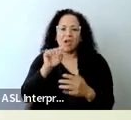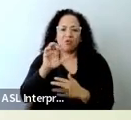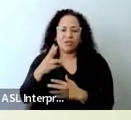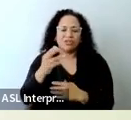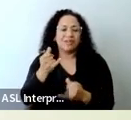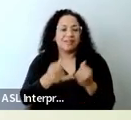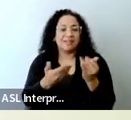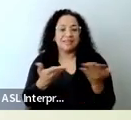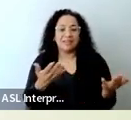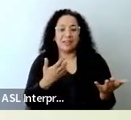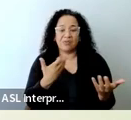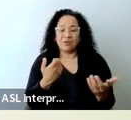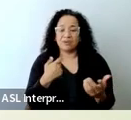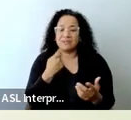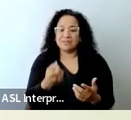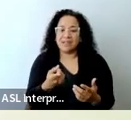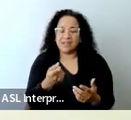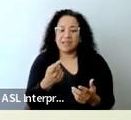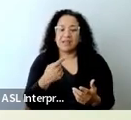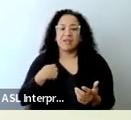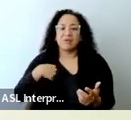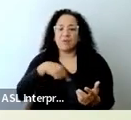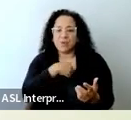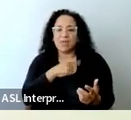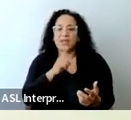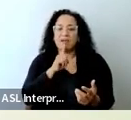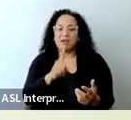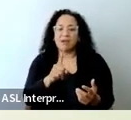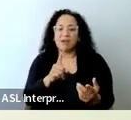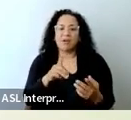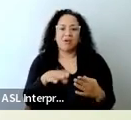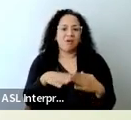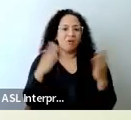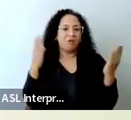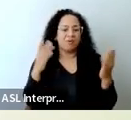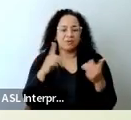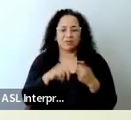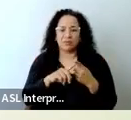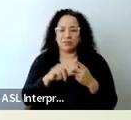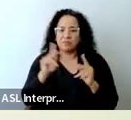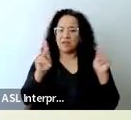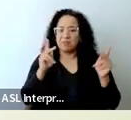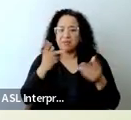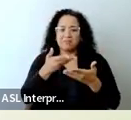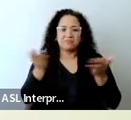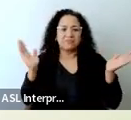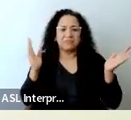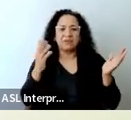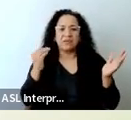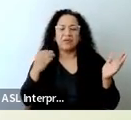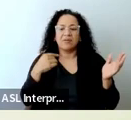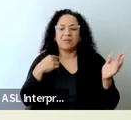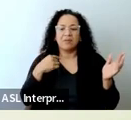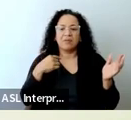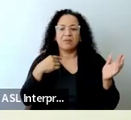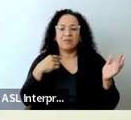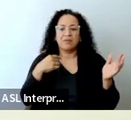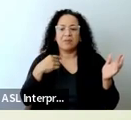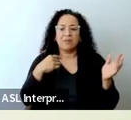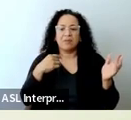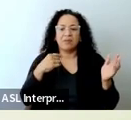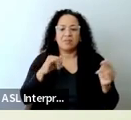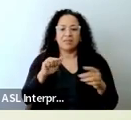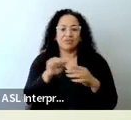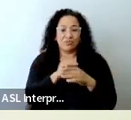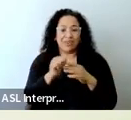last thing I want to say is that we are open to the public, and we all, we got